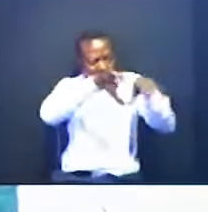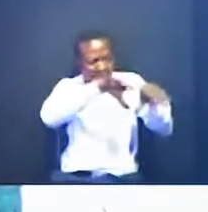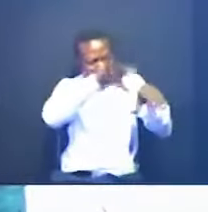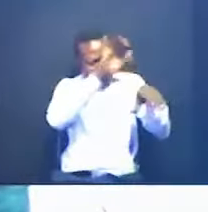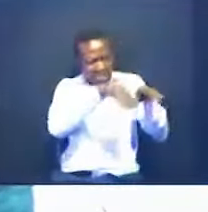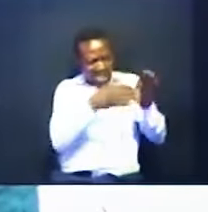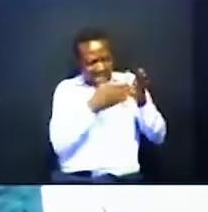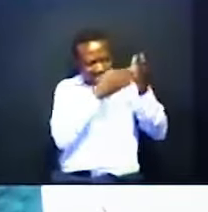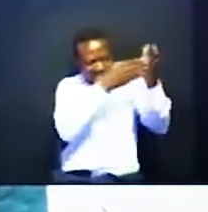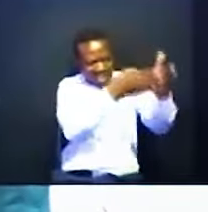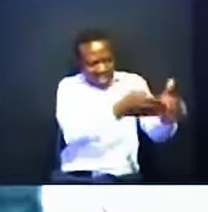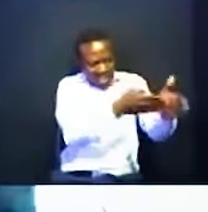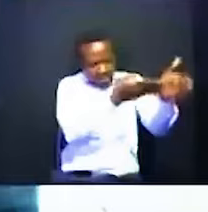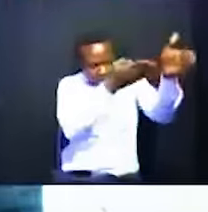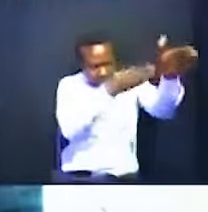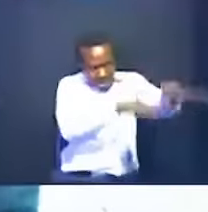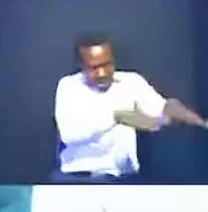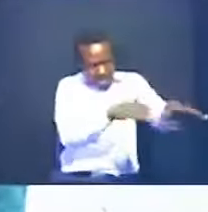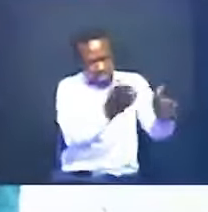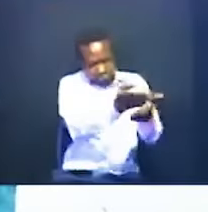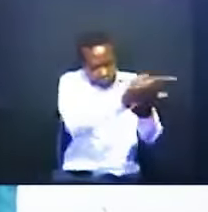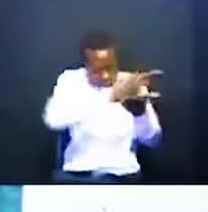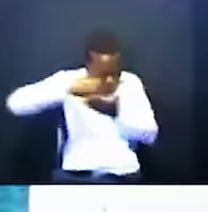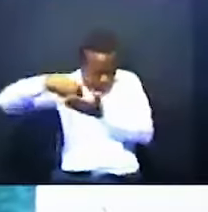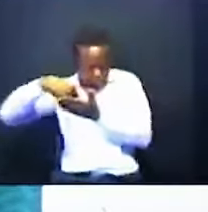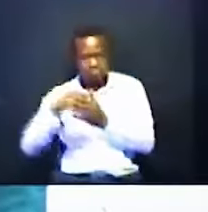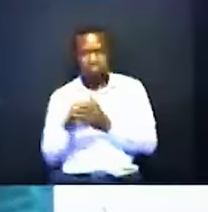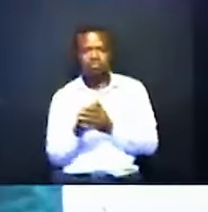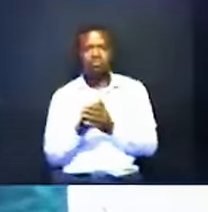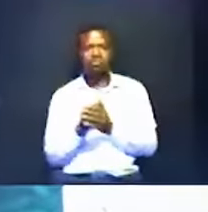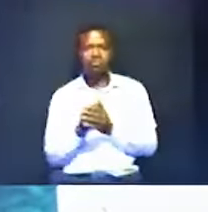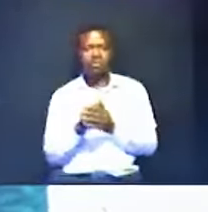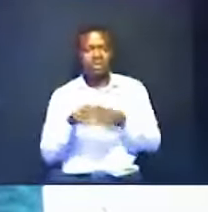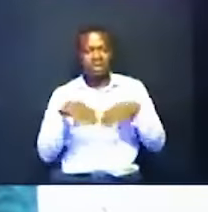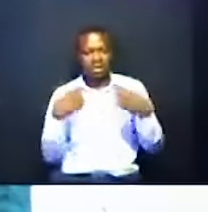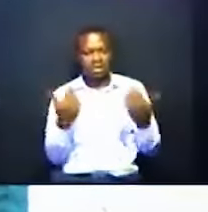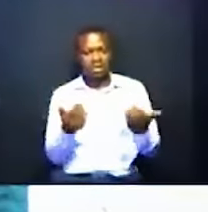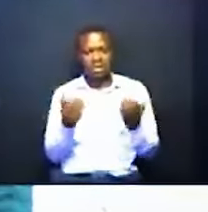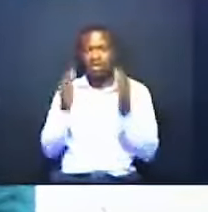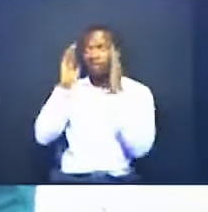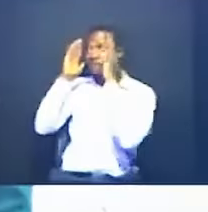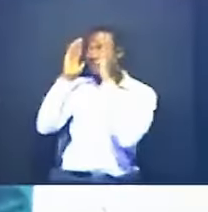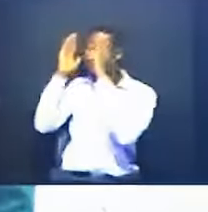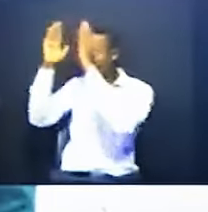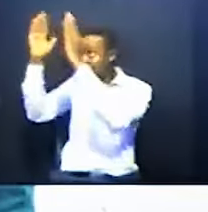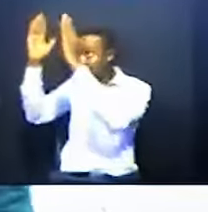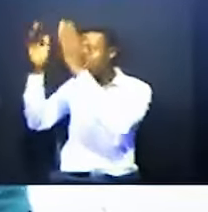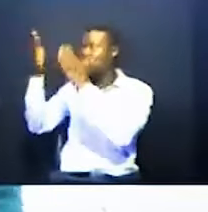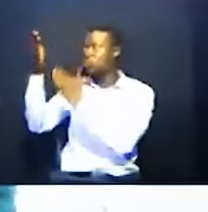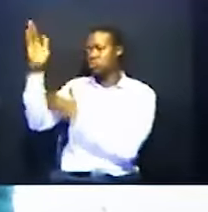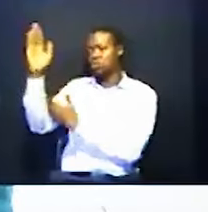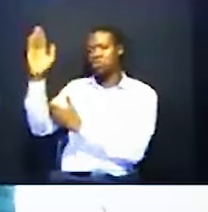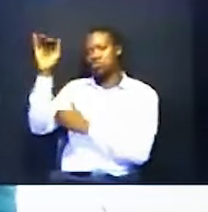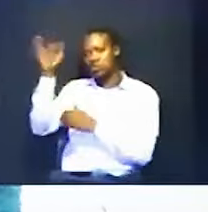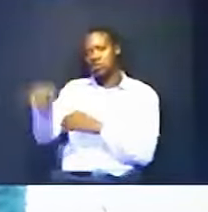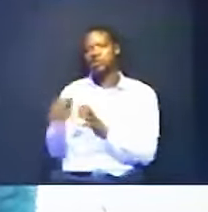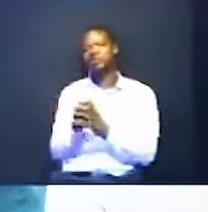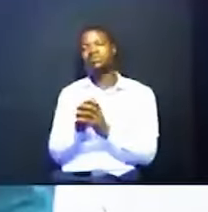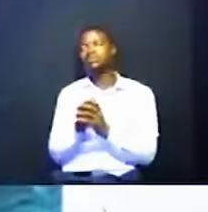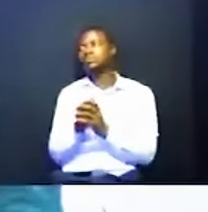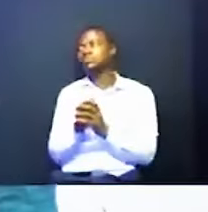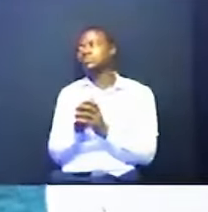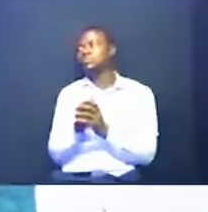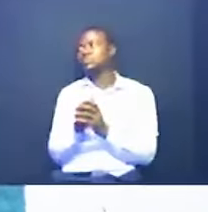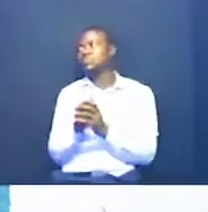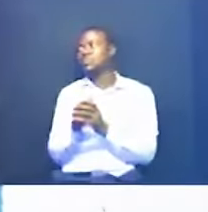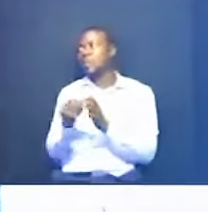death. Ye free enwuma ekwa owuo mu no ho. And now faith towards God. Na yaba jidia ewo onyankopon fem no. What